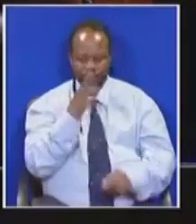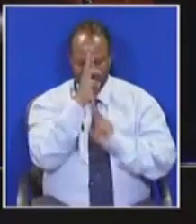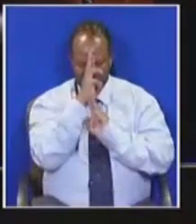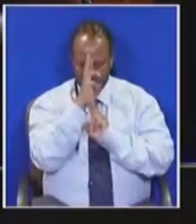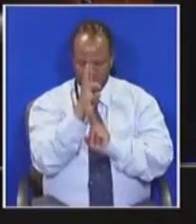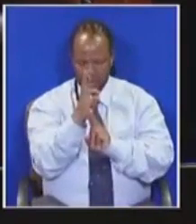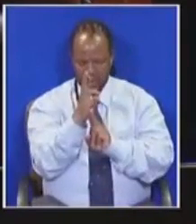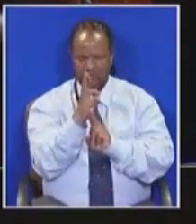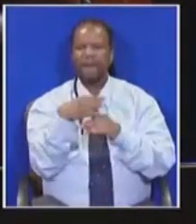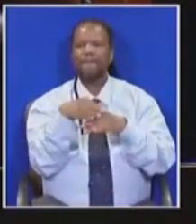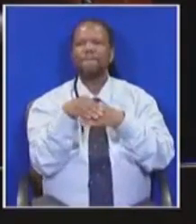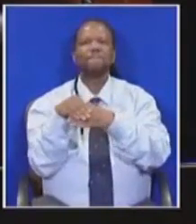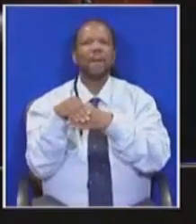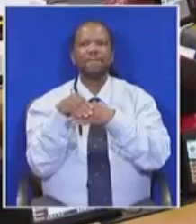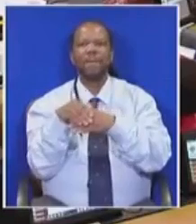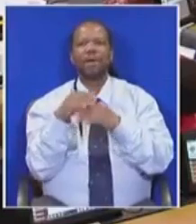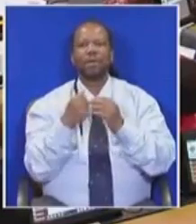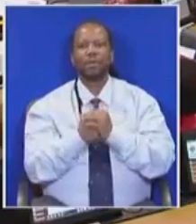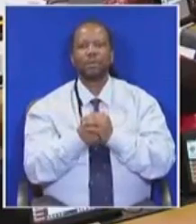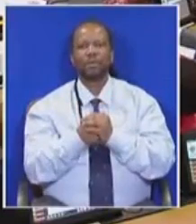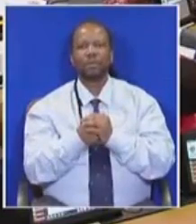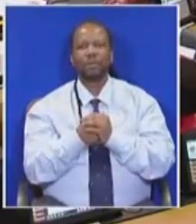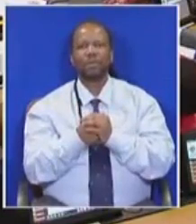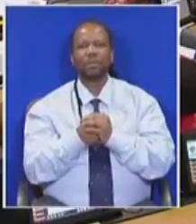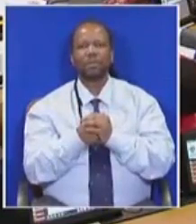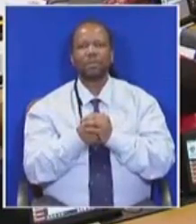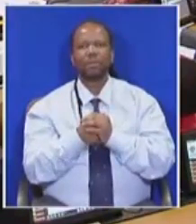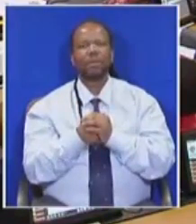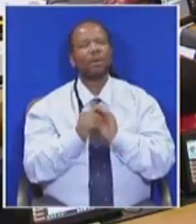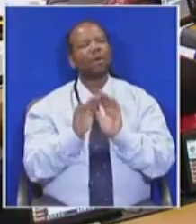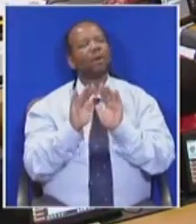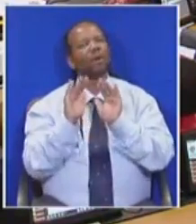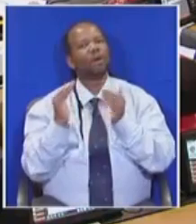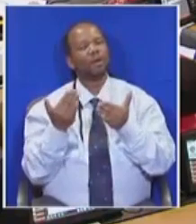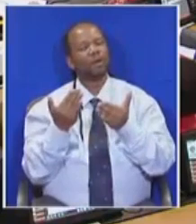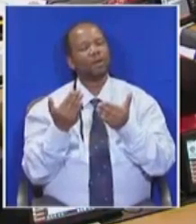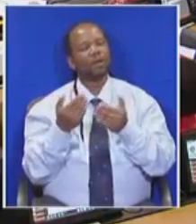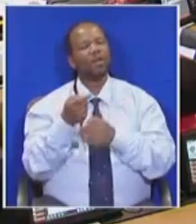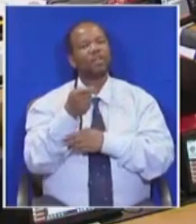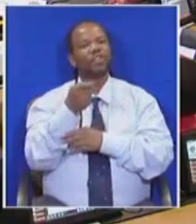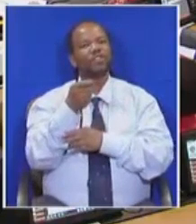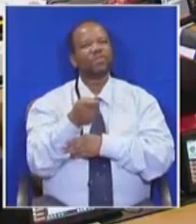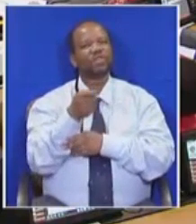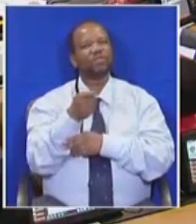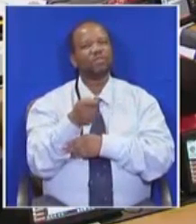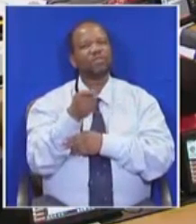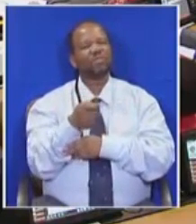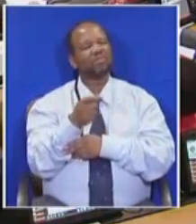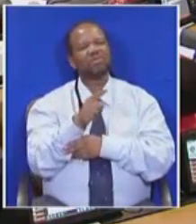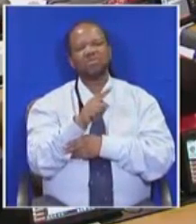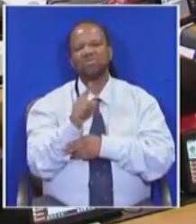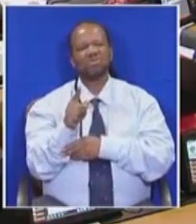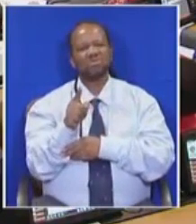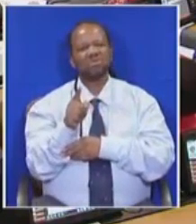Rule 31. Rule 31, Speaker. Speaker, you are inconsistent, you